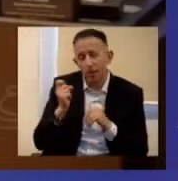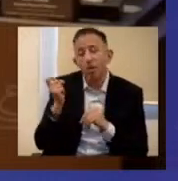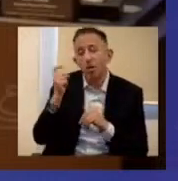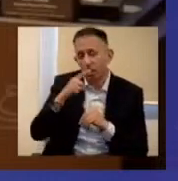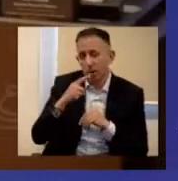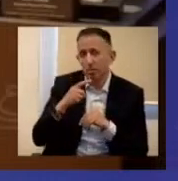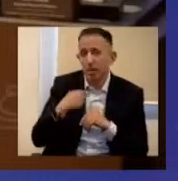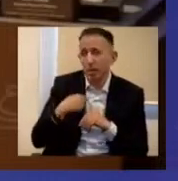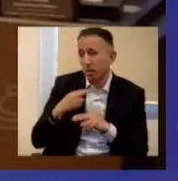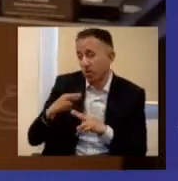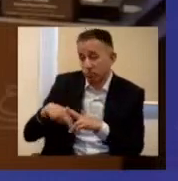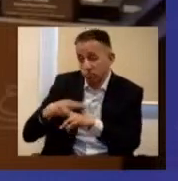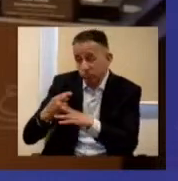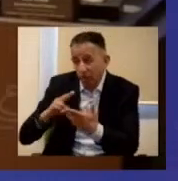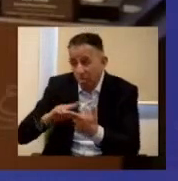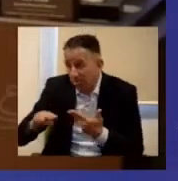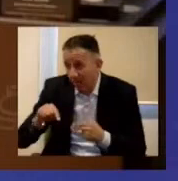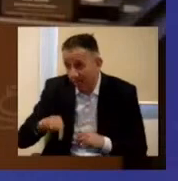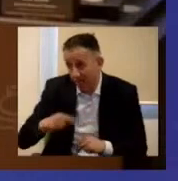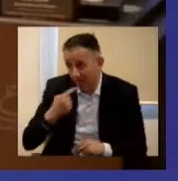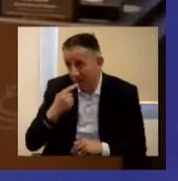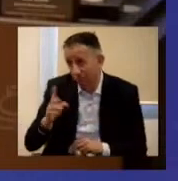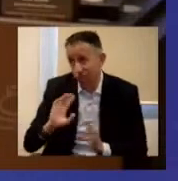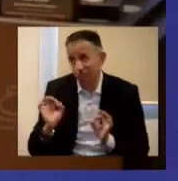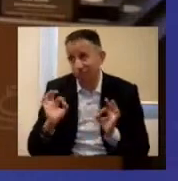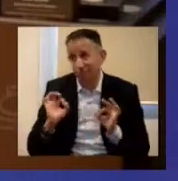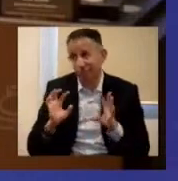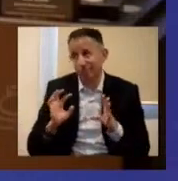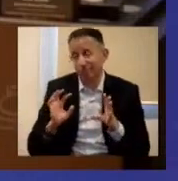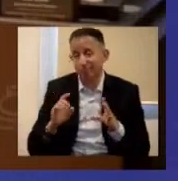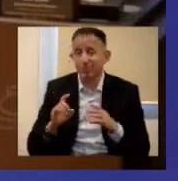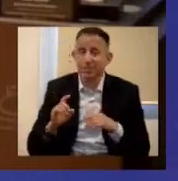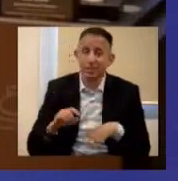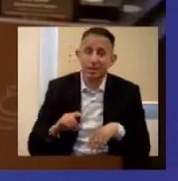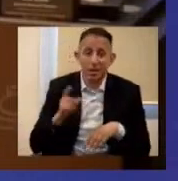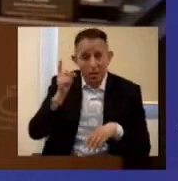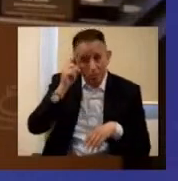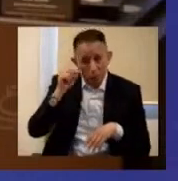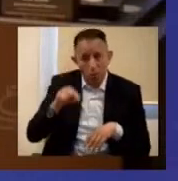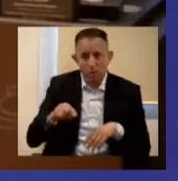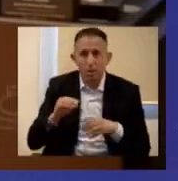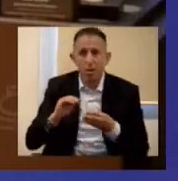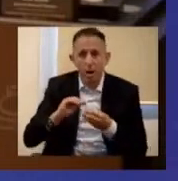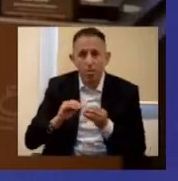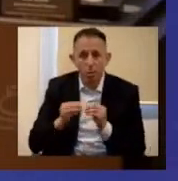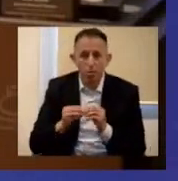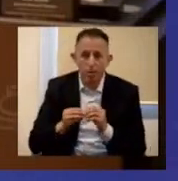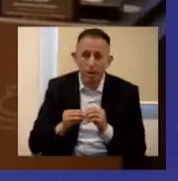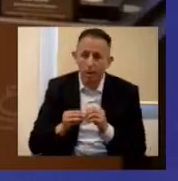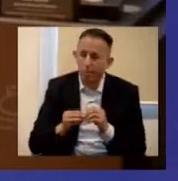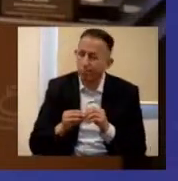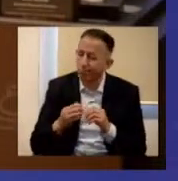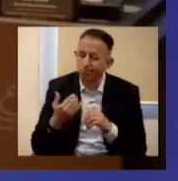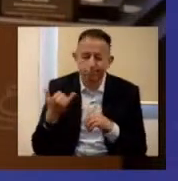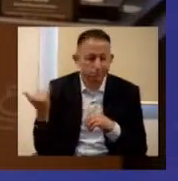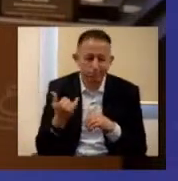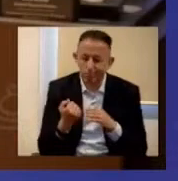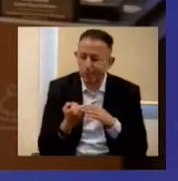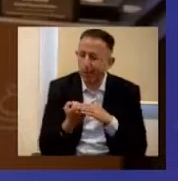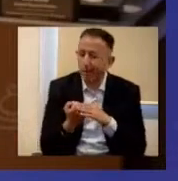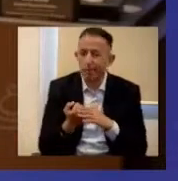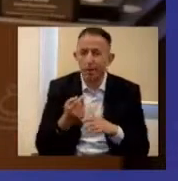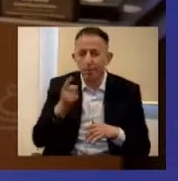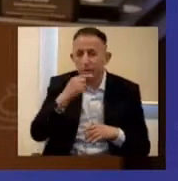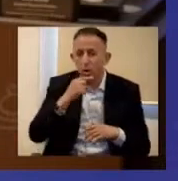of dynamics and adaptation. And the speed of evolution of technology is much faster than that of society and that